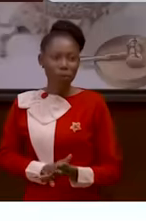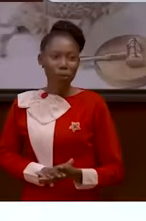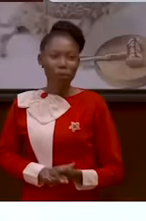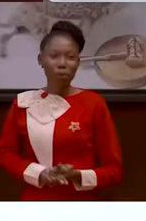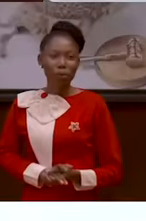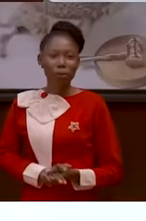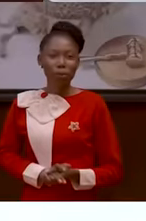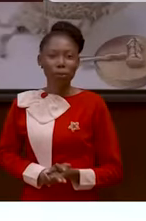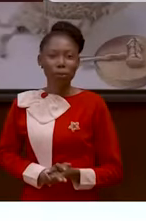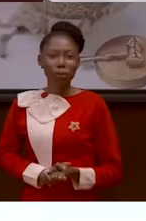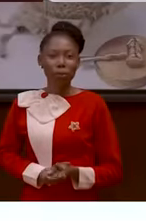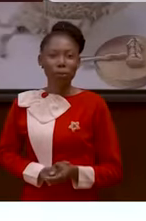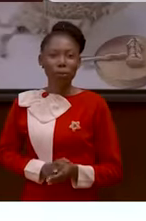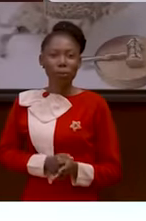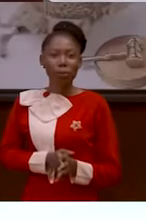And